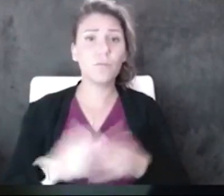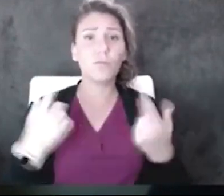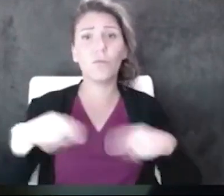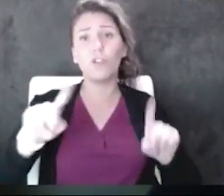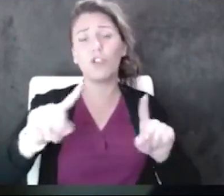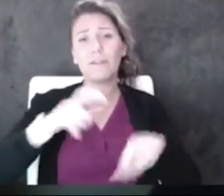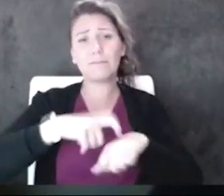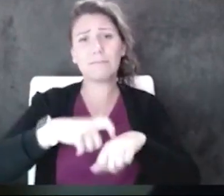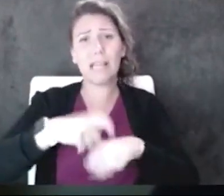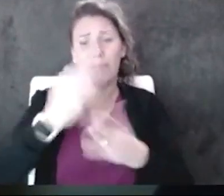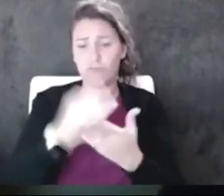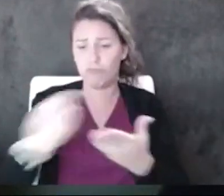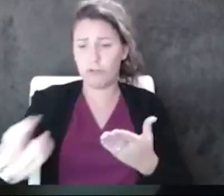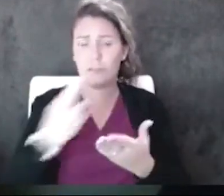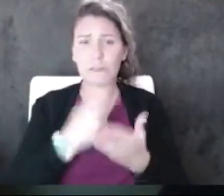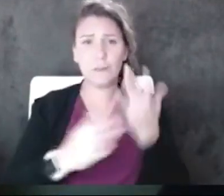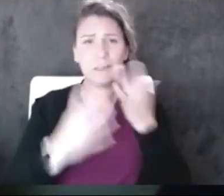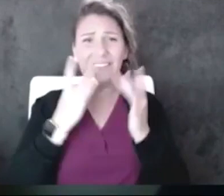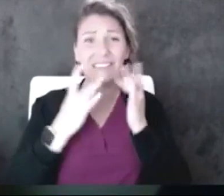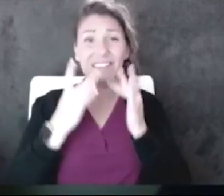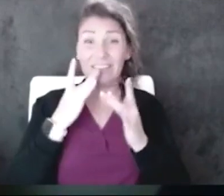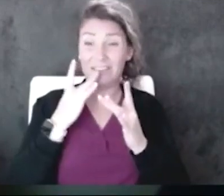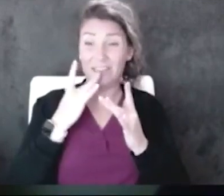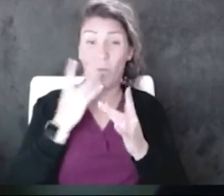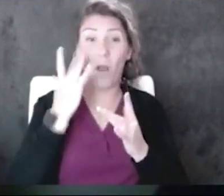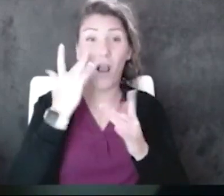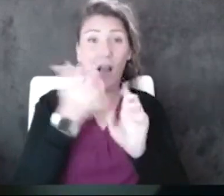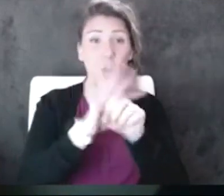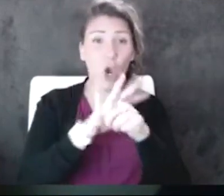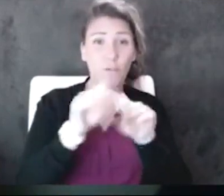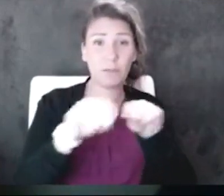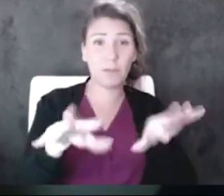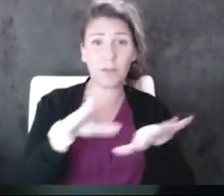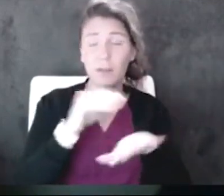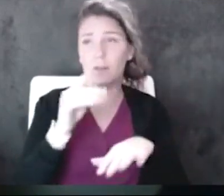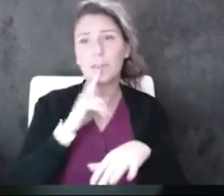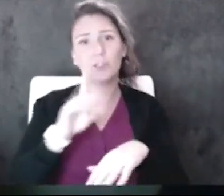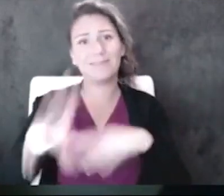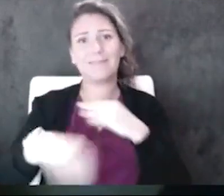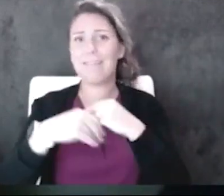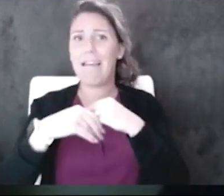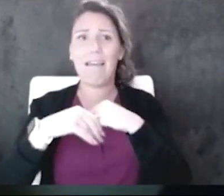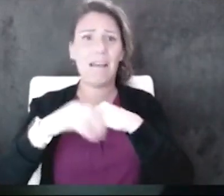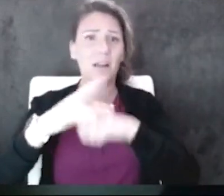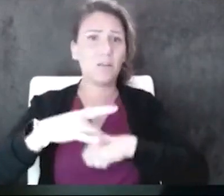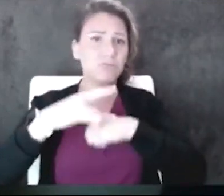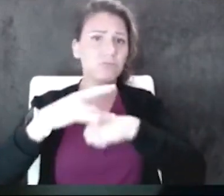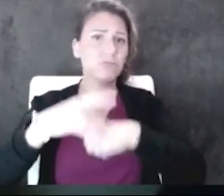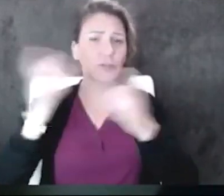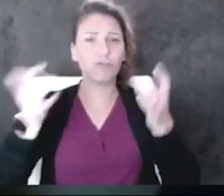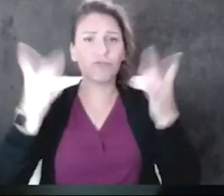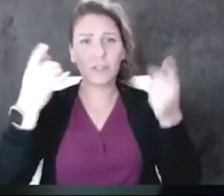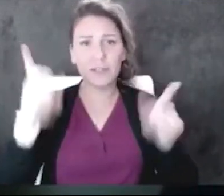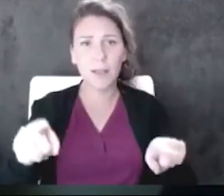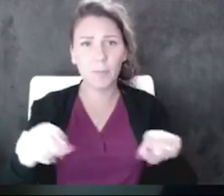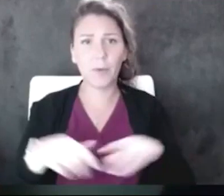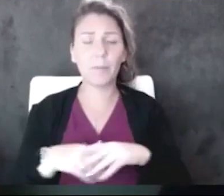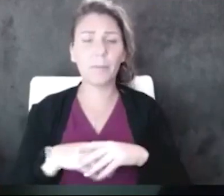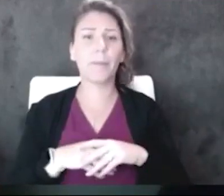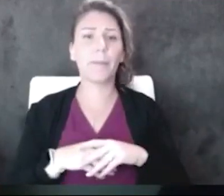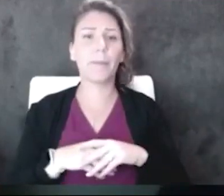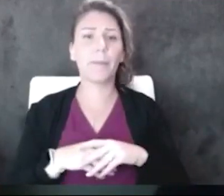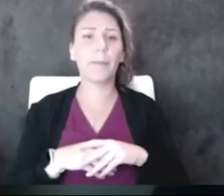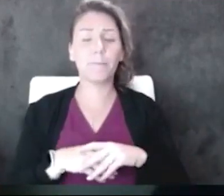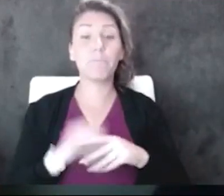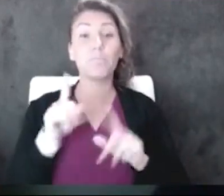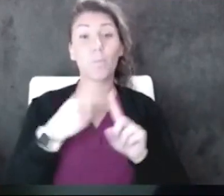to the COVID outbreak, this is just an added strain to the public health care crisis that's already happening. So when we